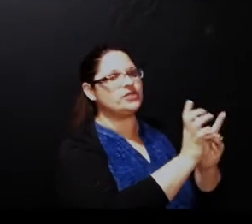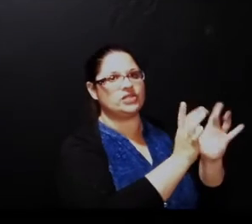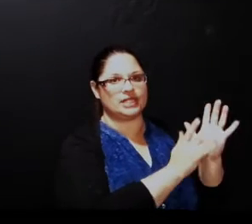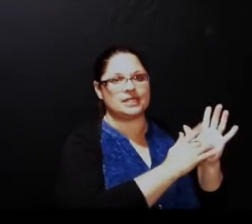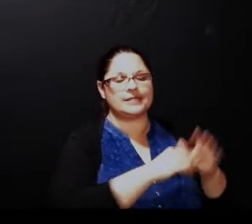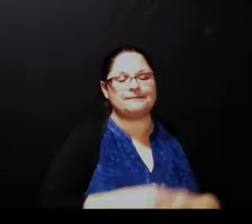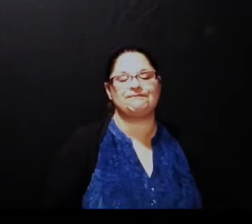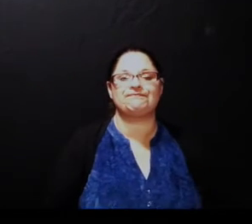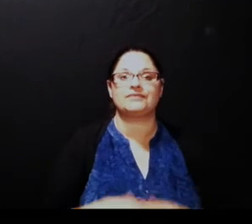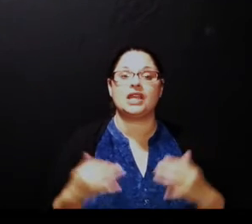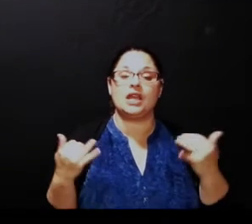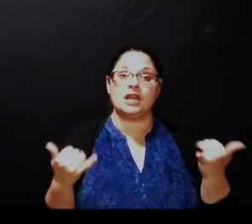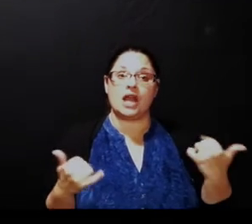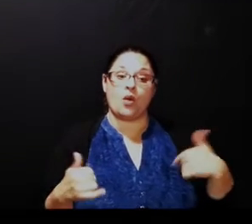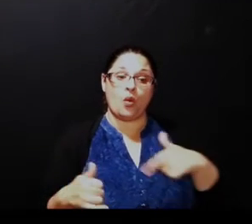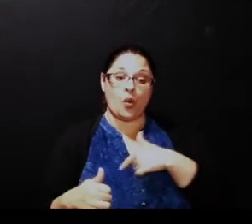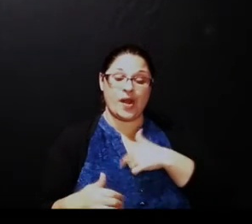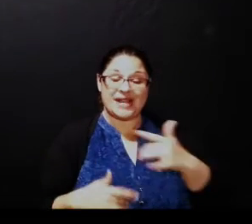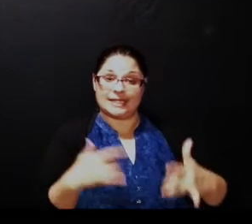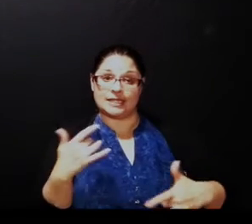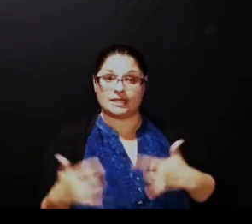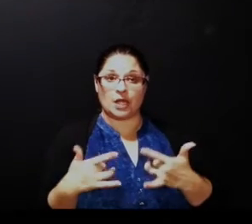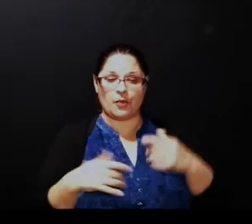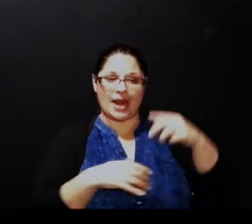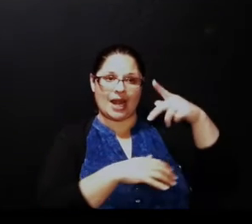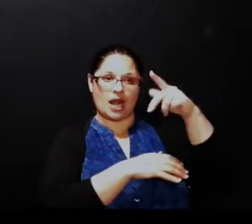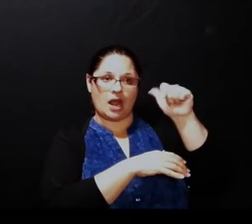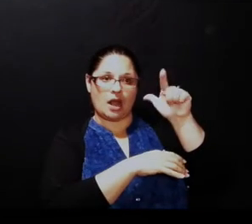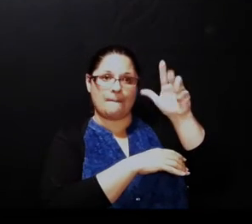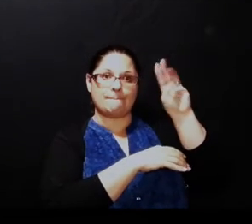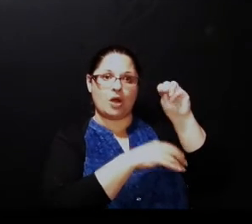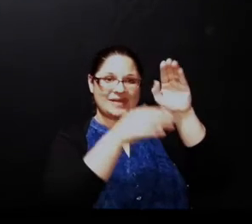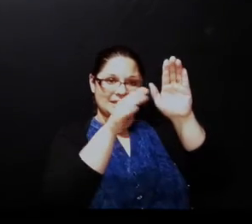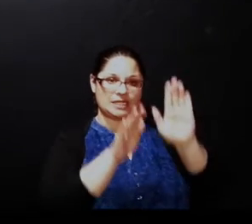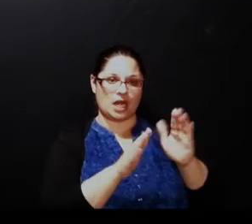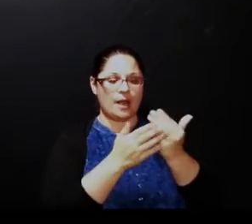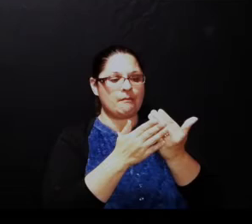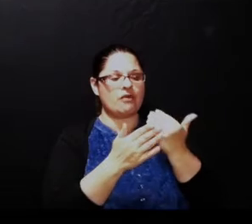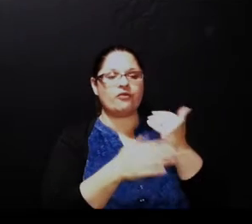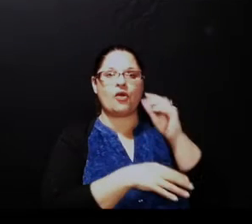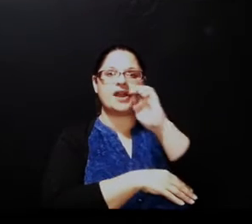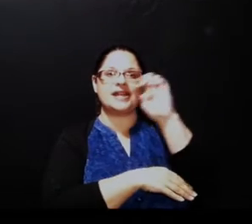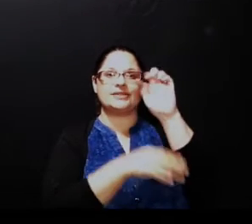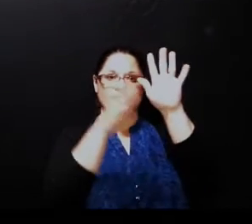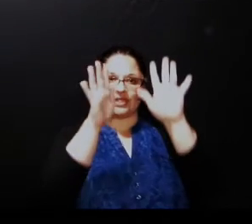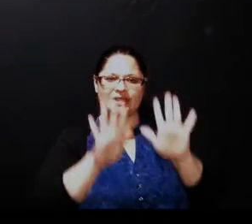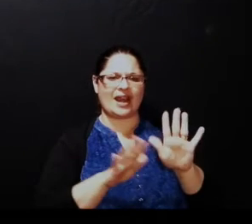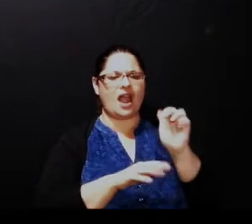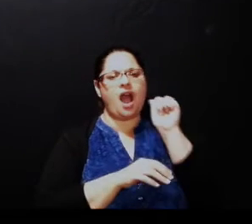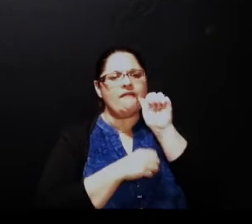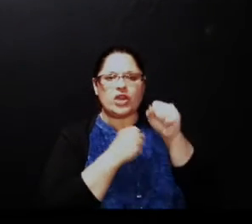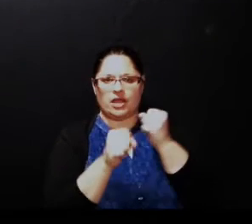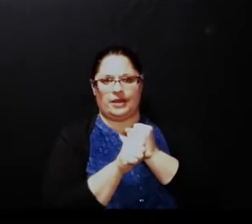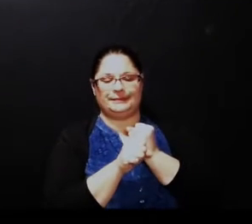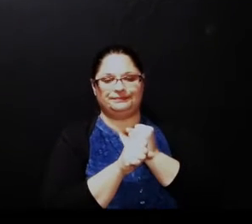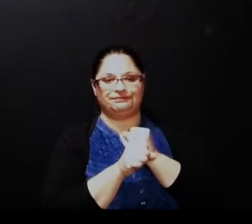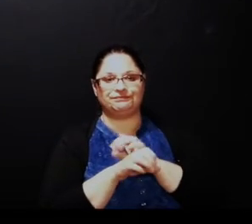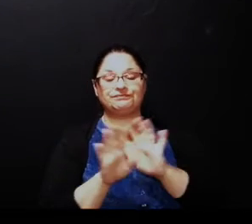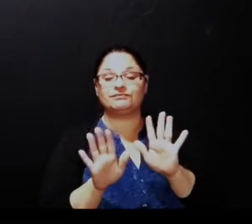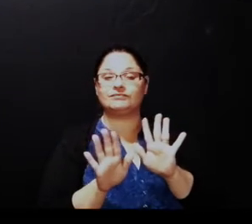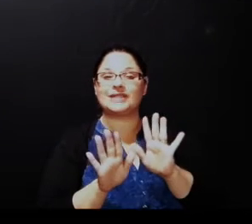Sunday. We celebrate that Sunday before Easter Sunday every single year. Palm Sunday,